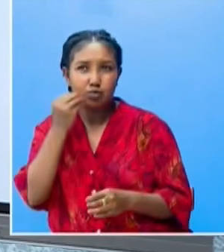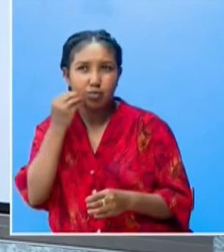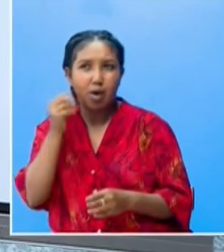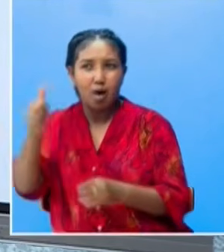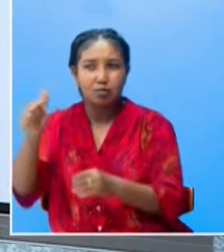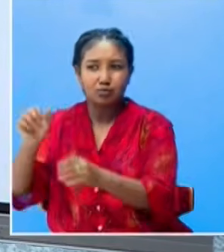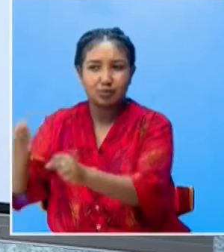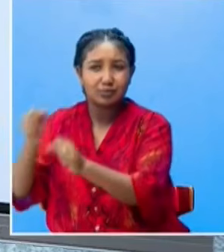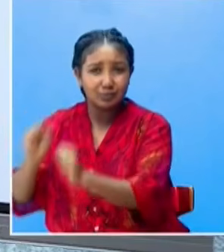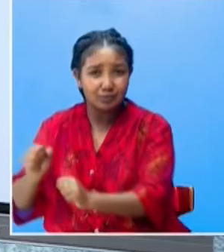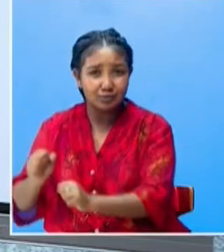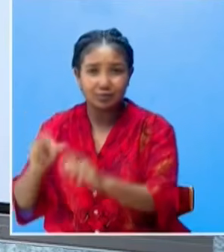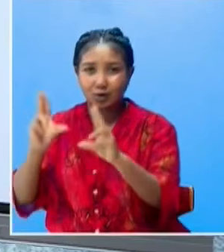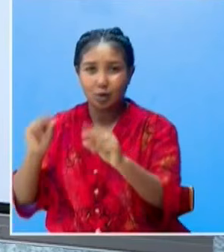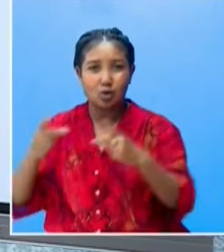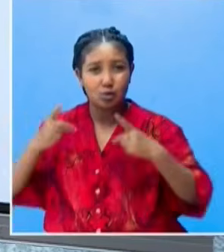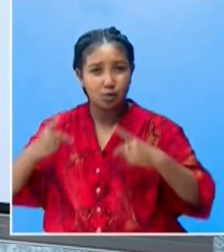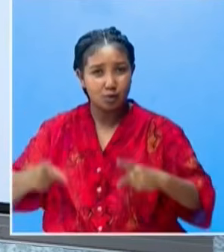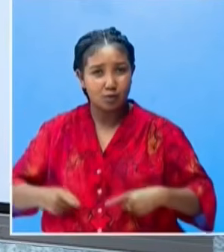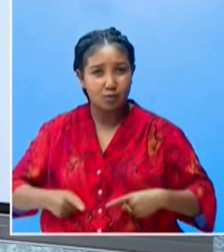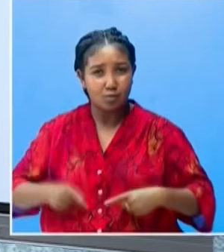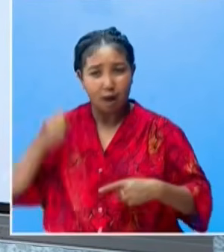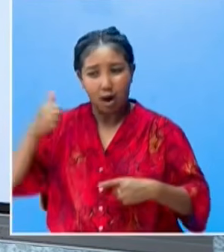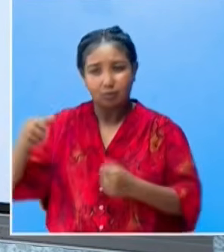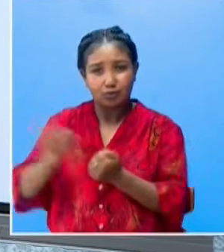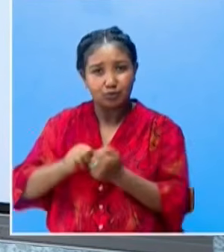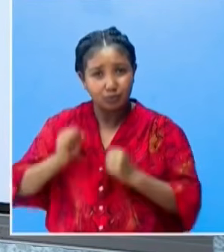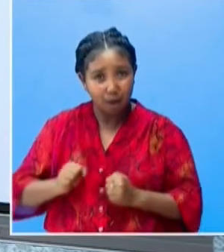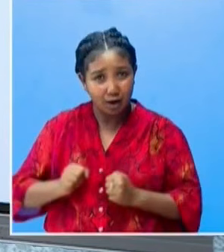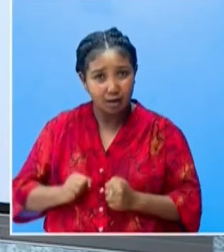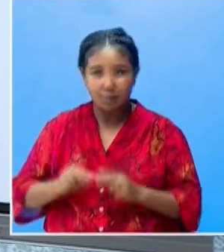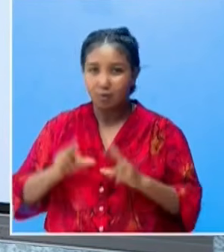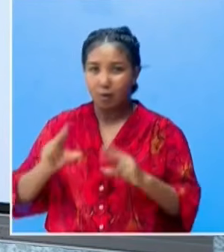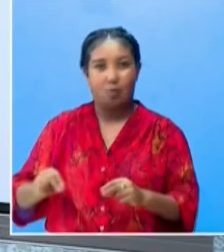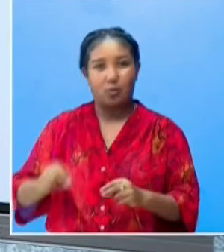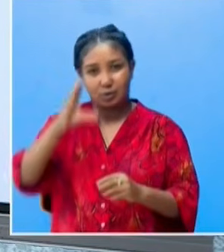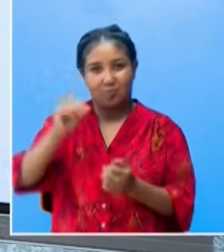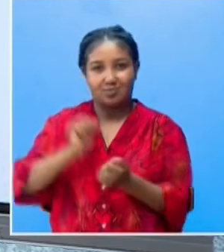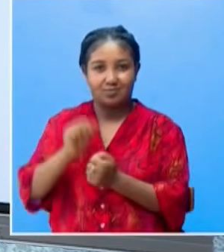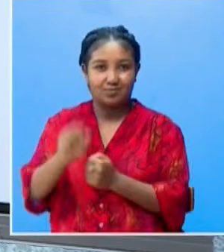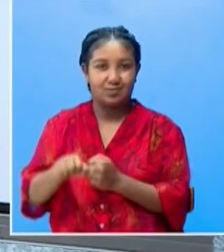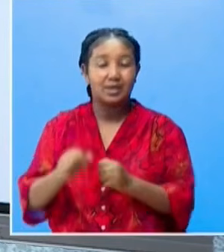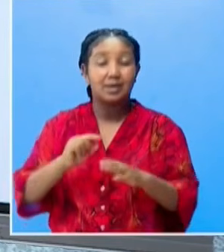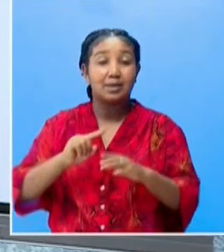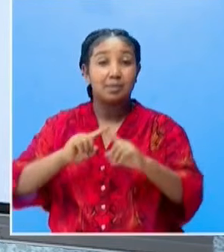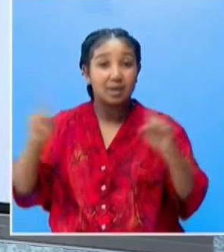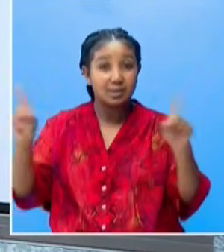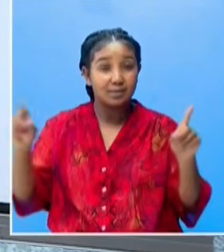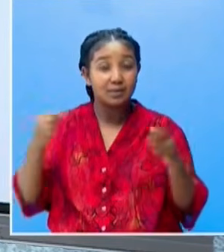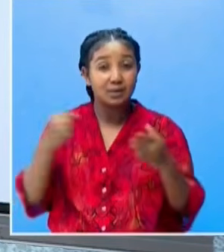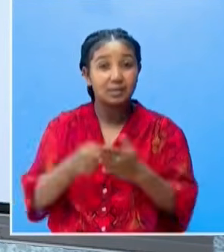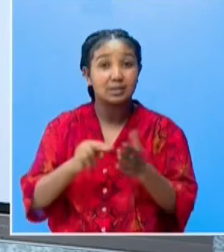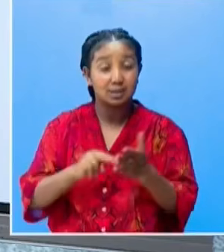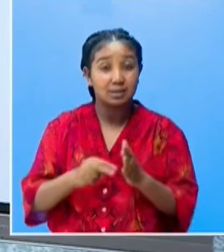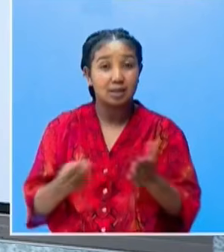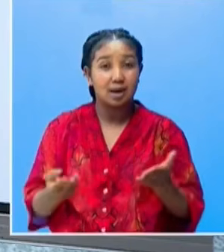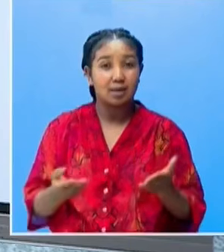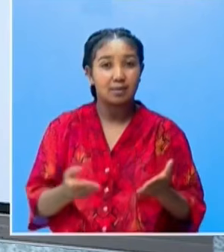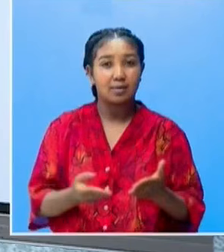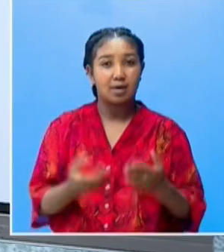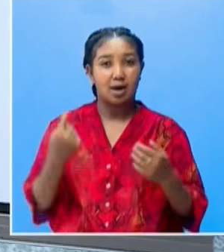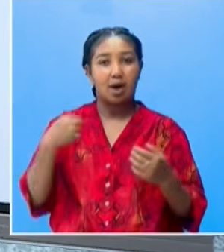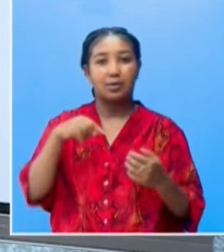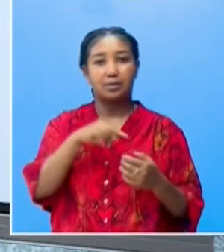not. Is the uniform the washer here? No. But these things are what?